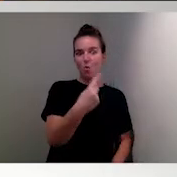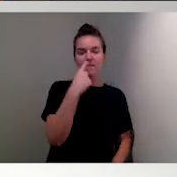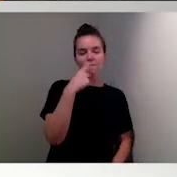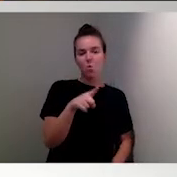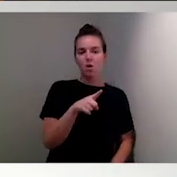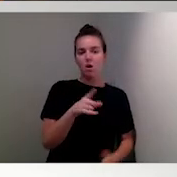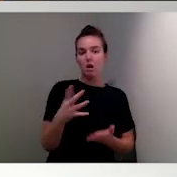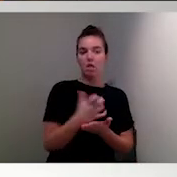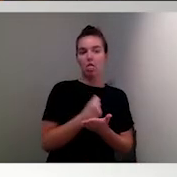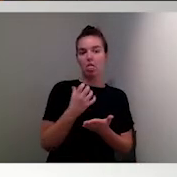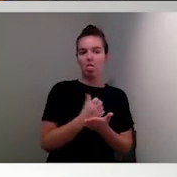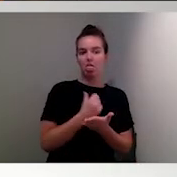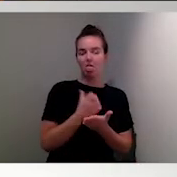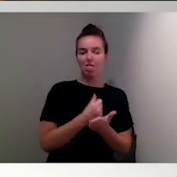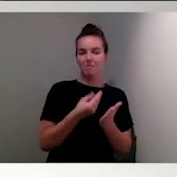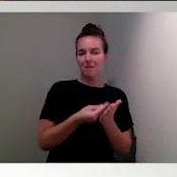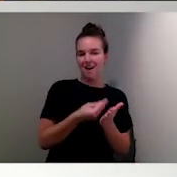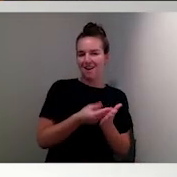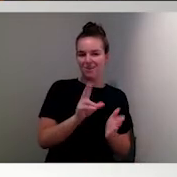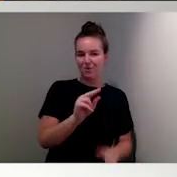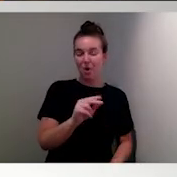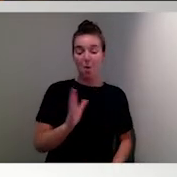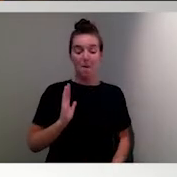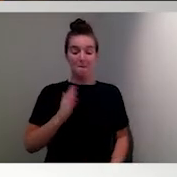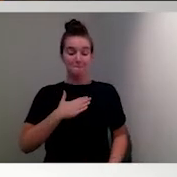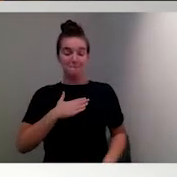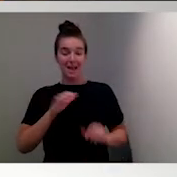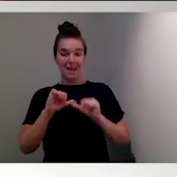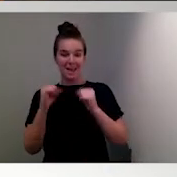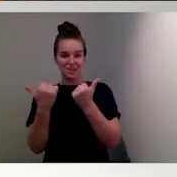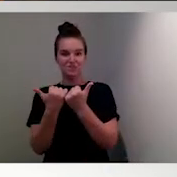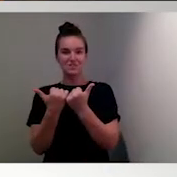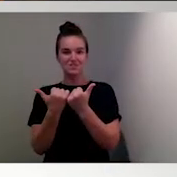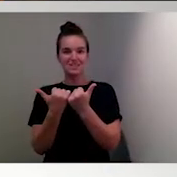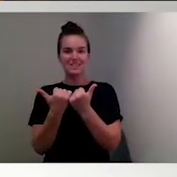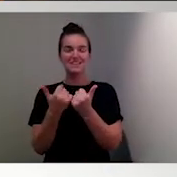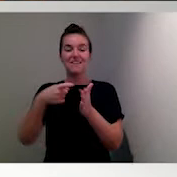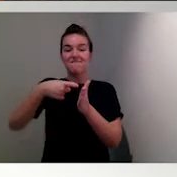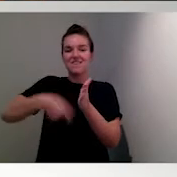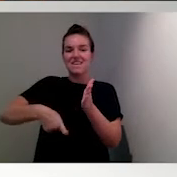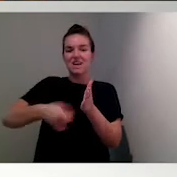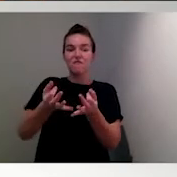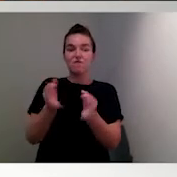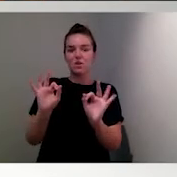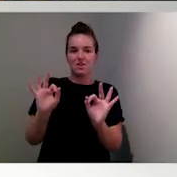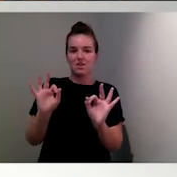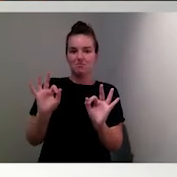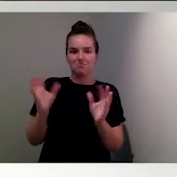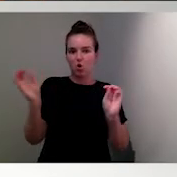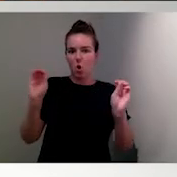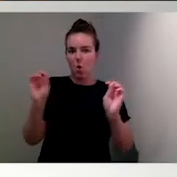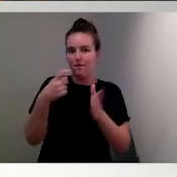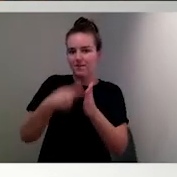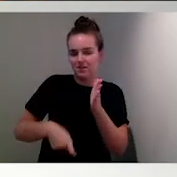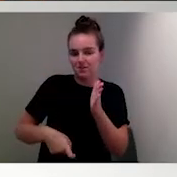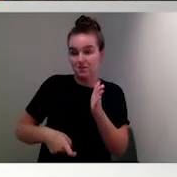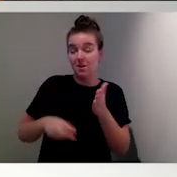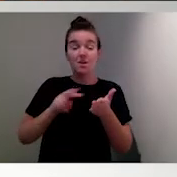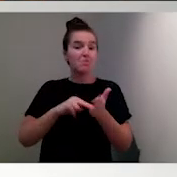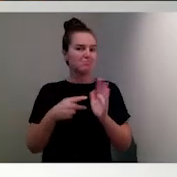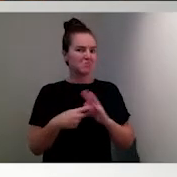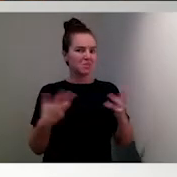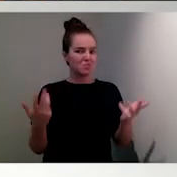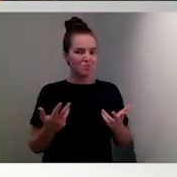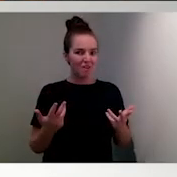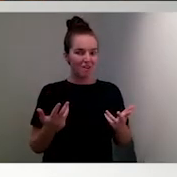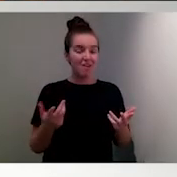too. We're a fee-free agency. Jamie, the other travel advisor who has been there, is also a fee-free agency, which means that you